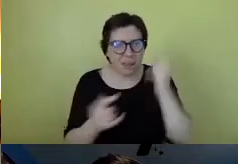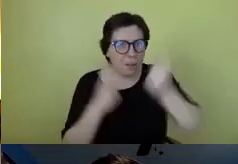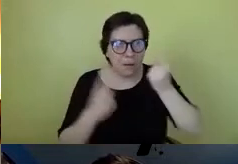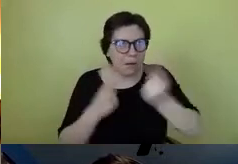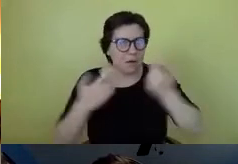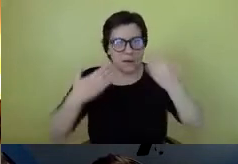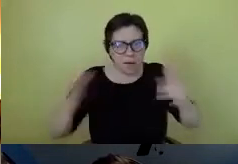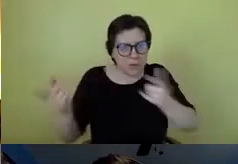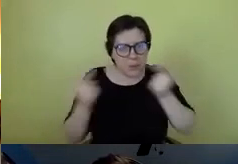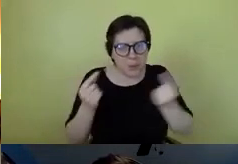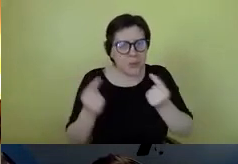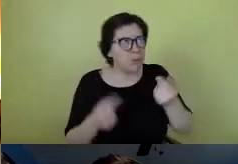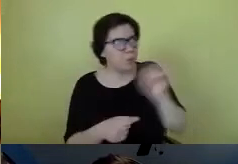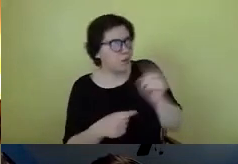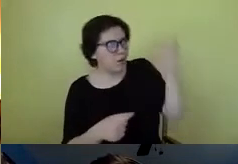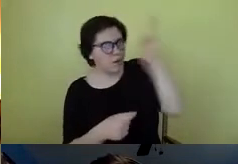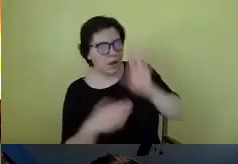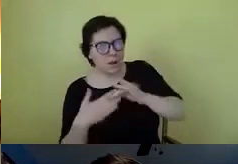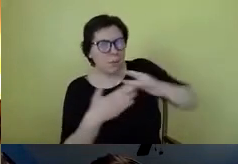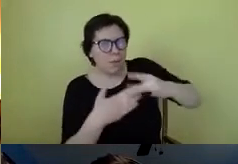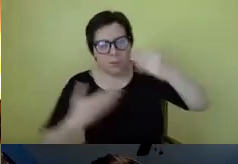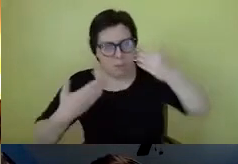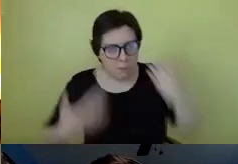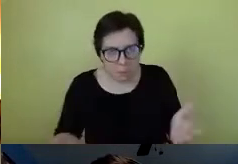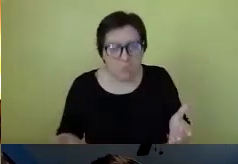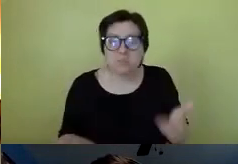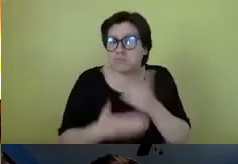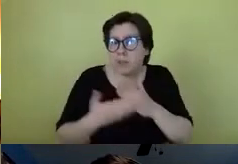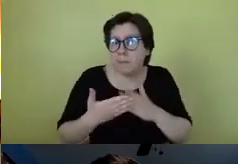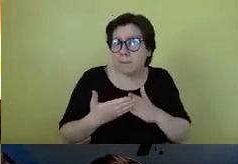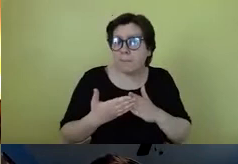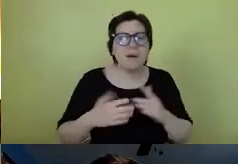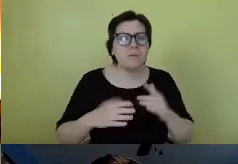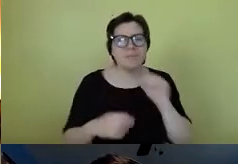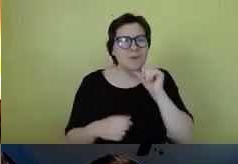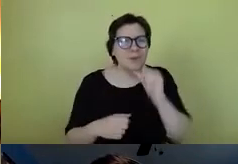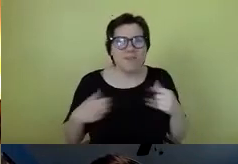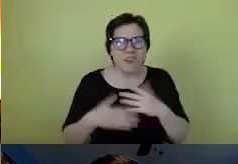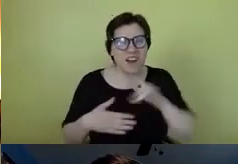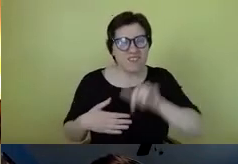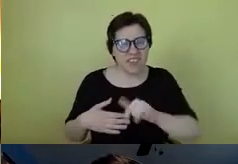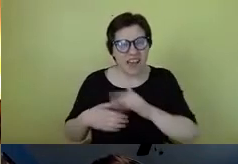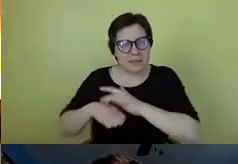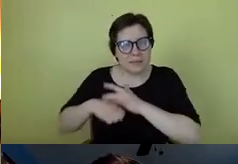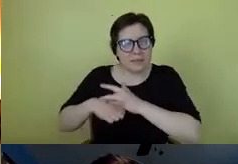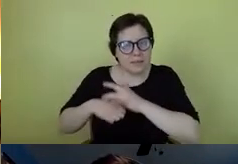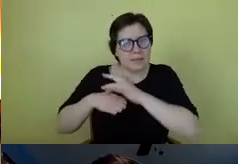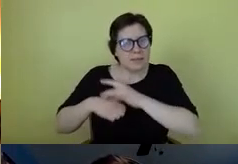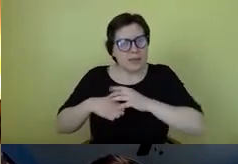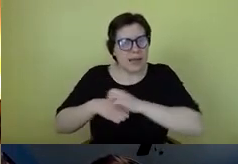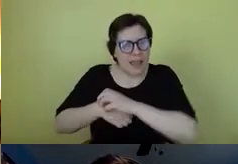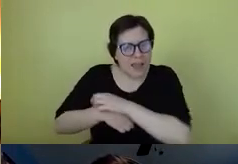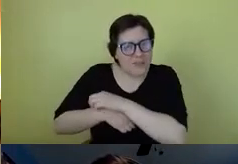for where God wants you to go. But don't be afraid of the itch. You know,